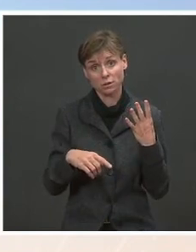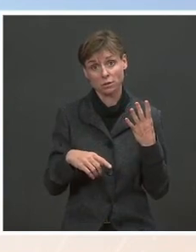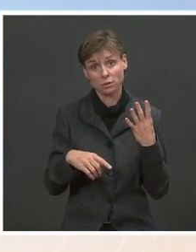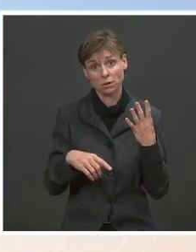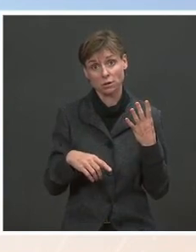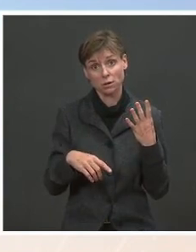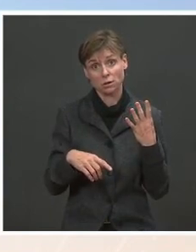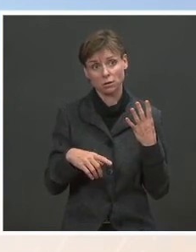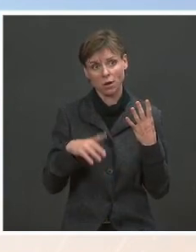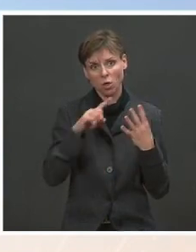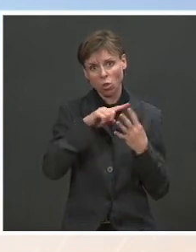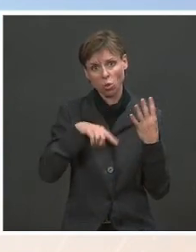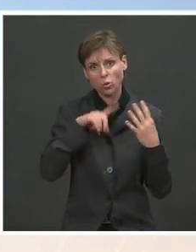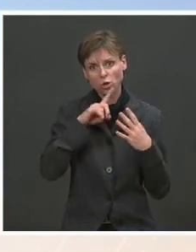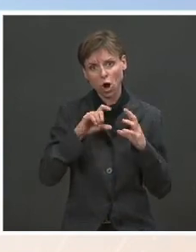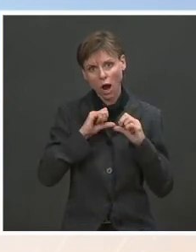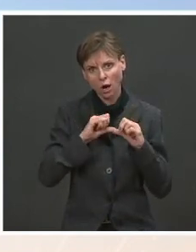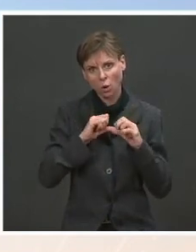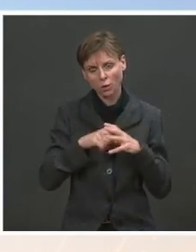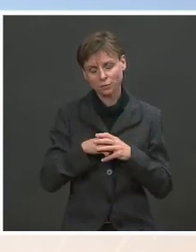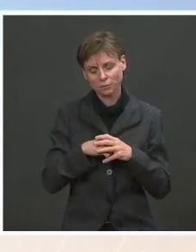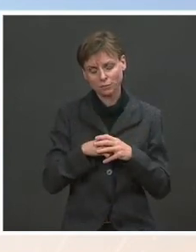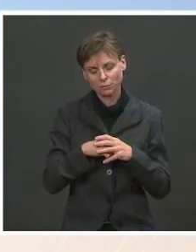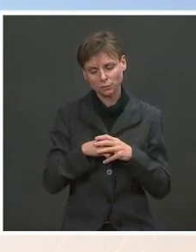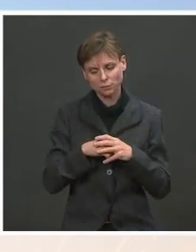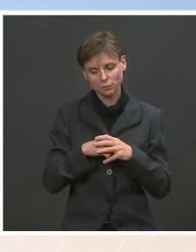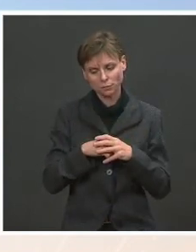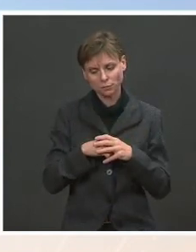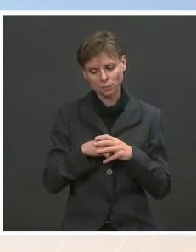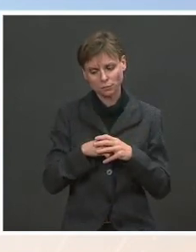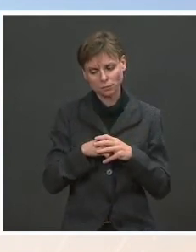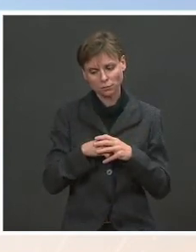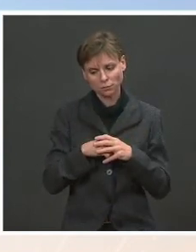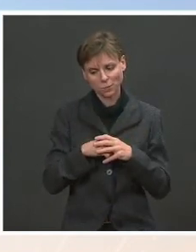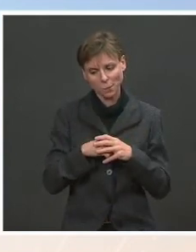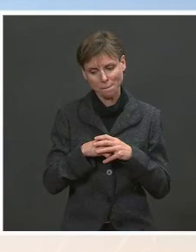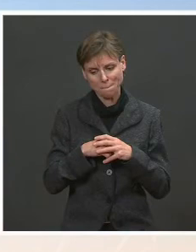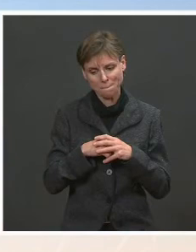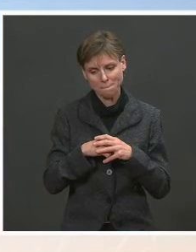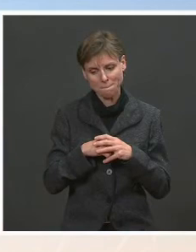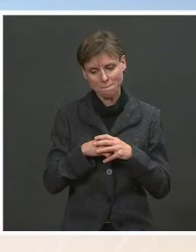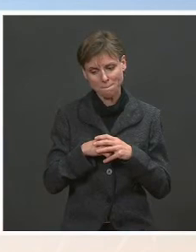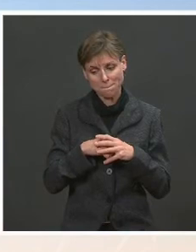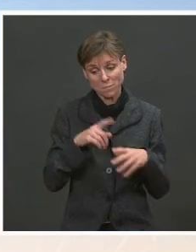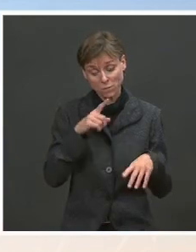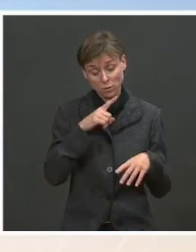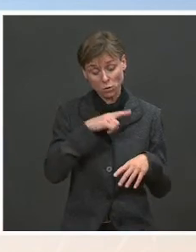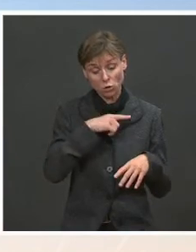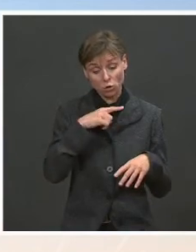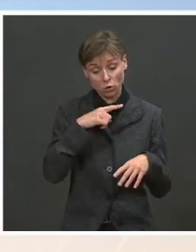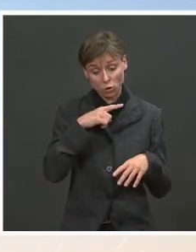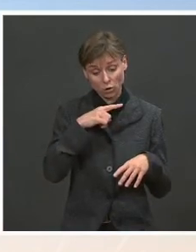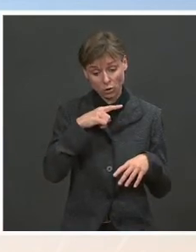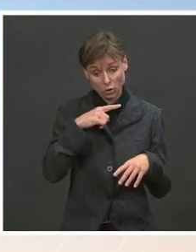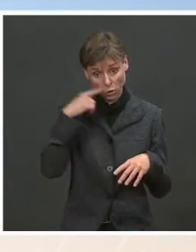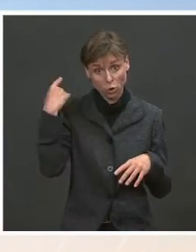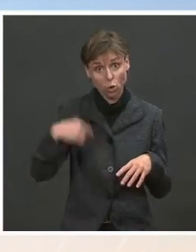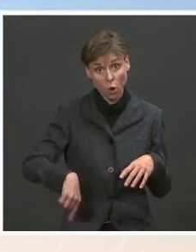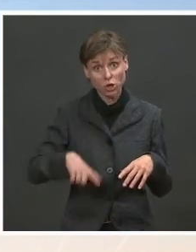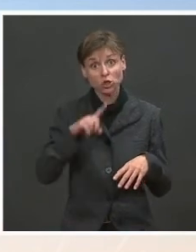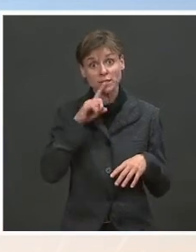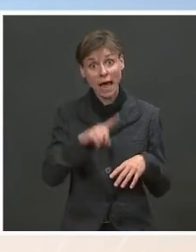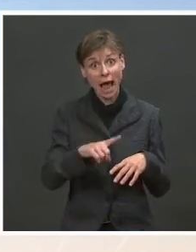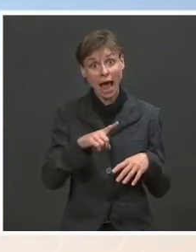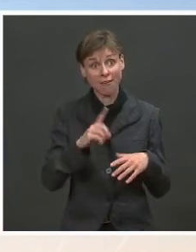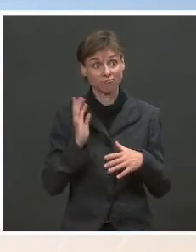are ongoing. I would say that the Russians have intervened or attempted to intervene in elections